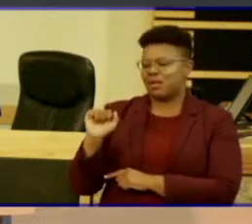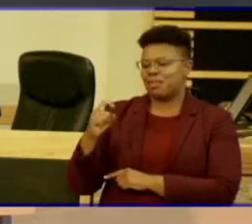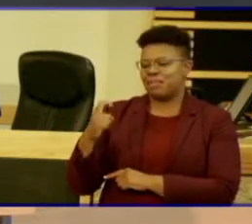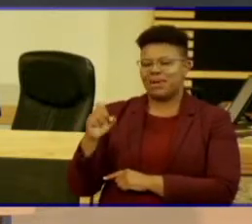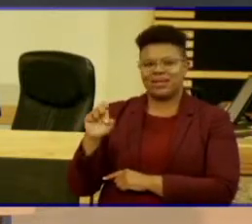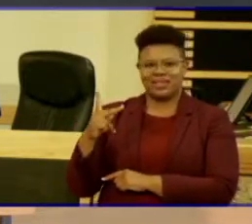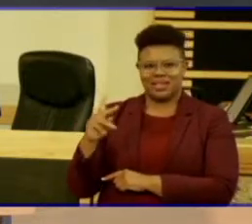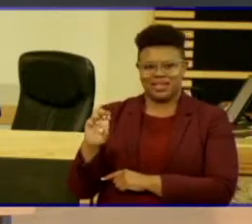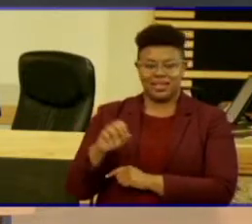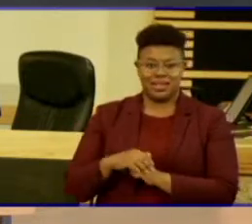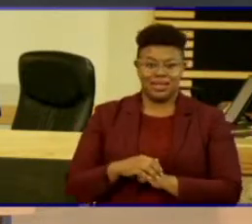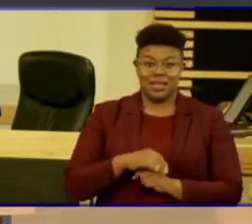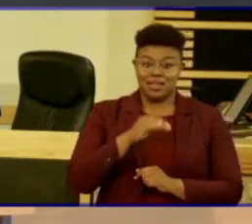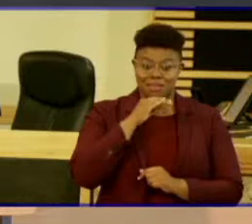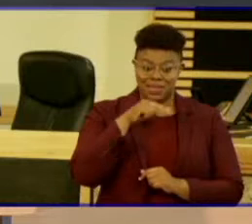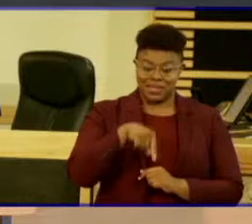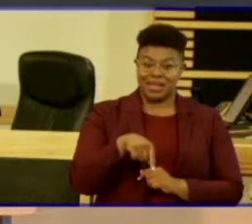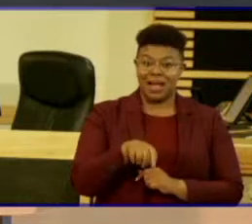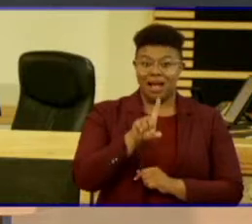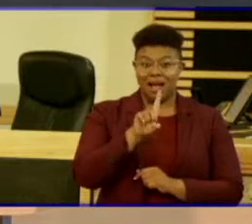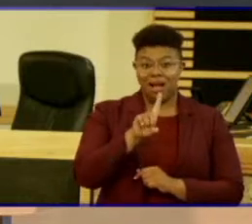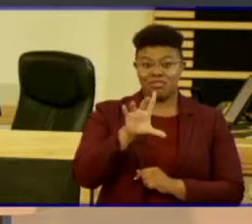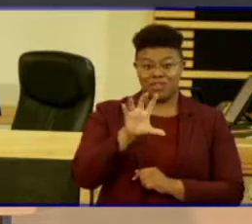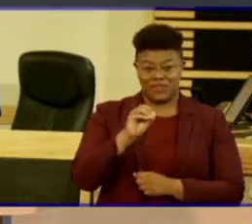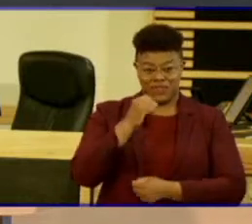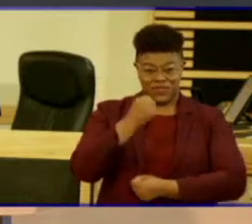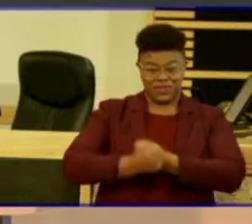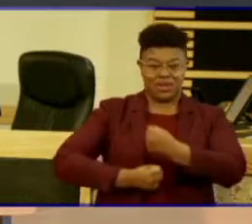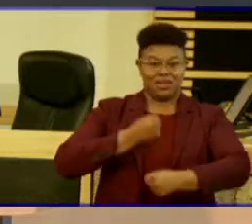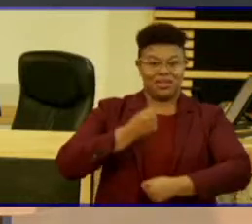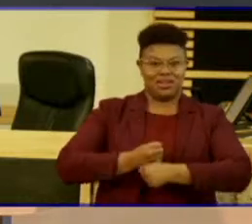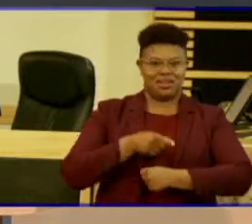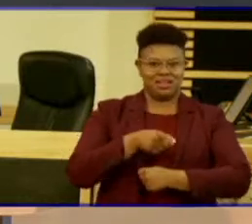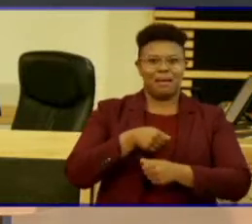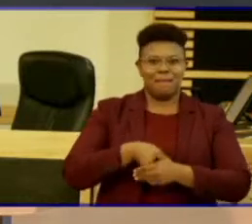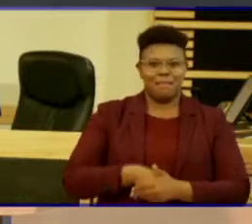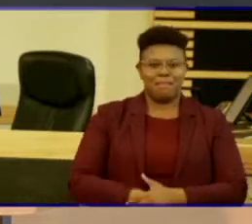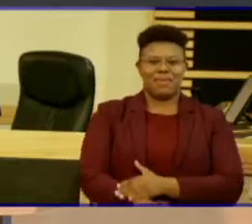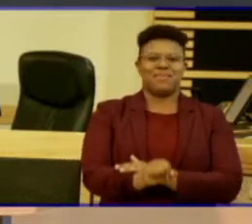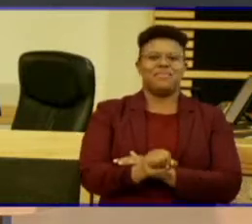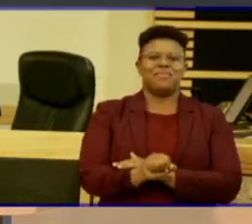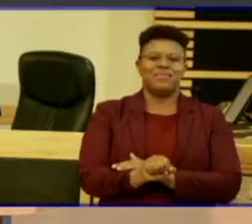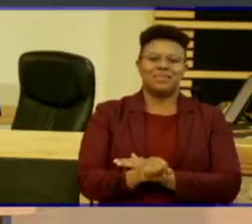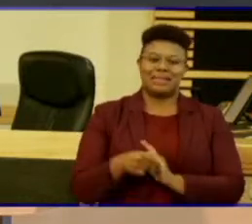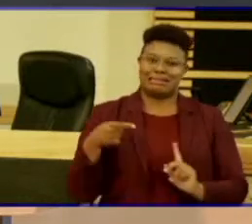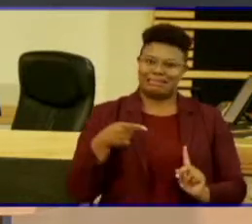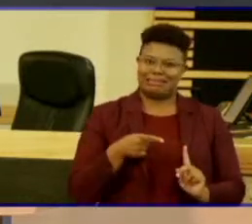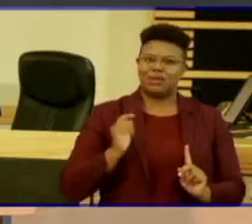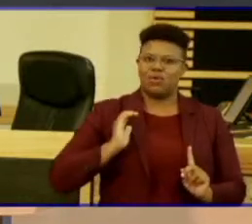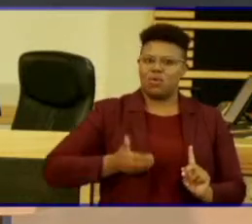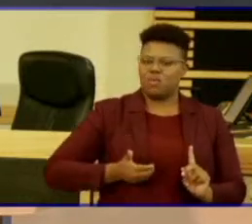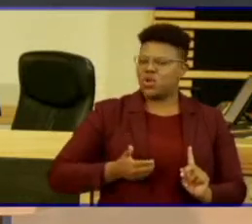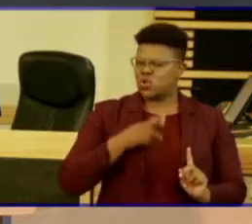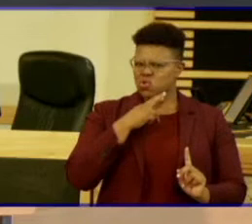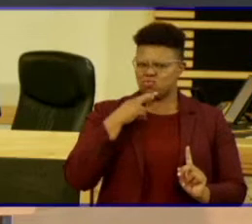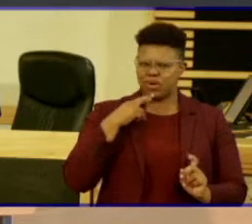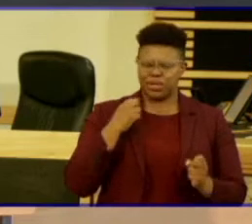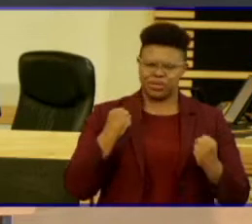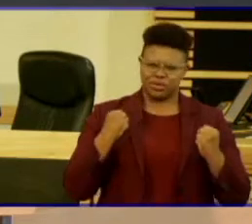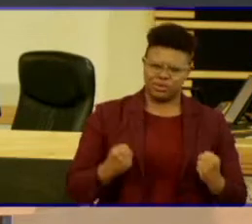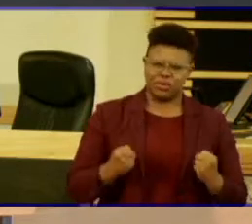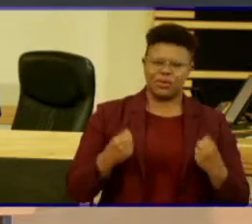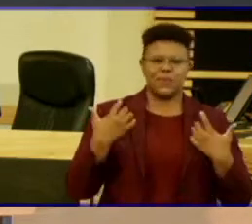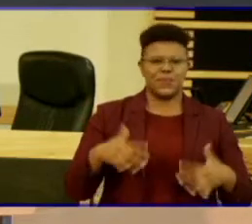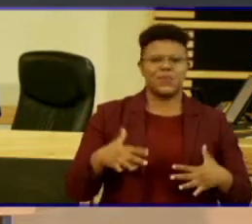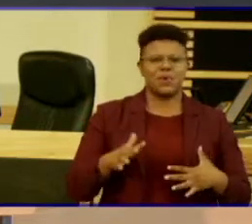the 150th anniversary of her birth. She was a true imbokodo, a